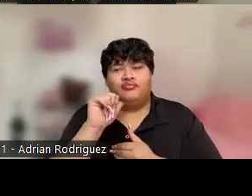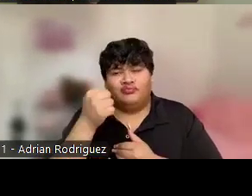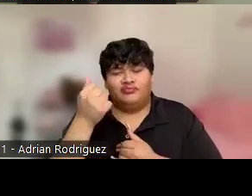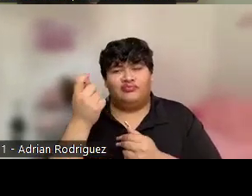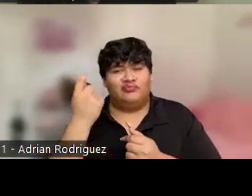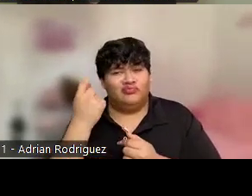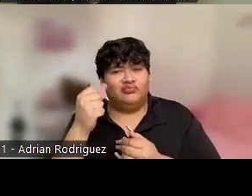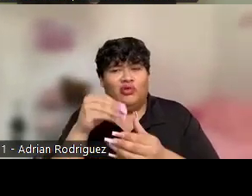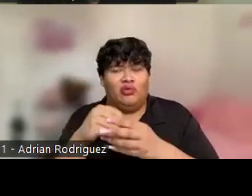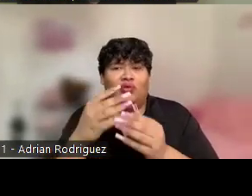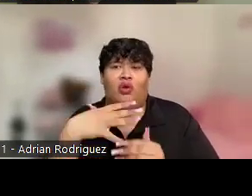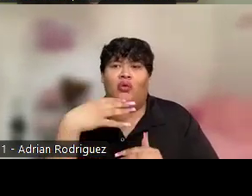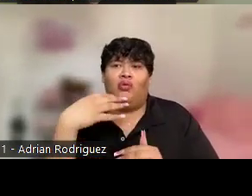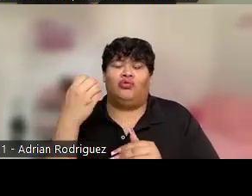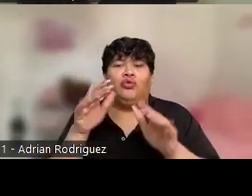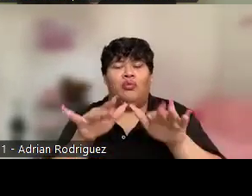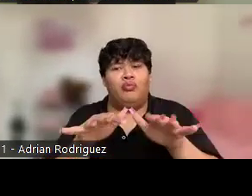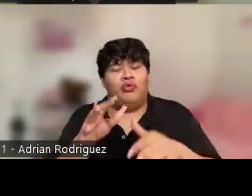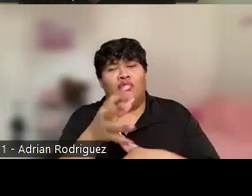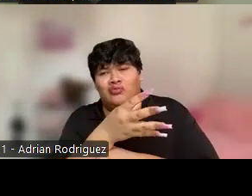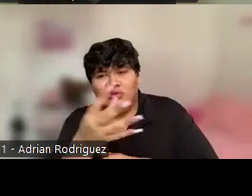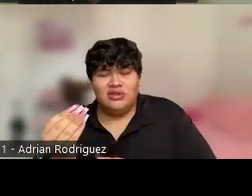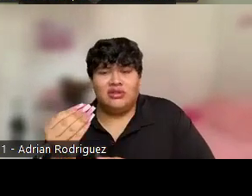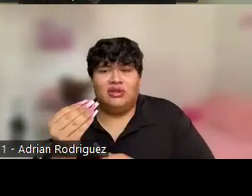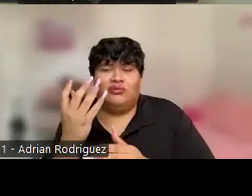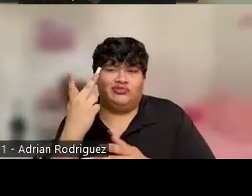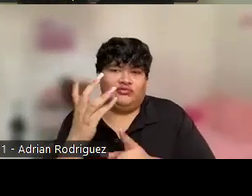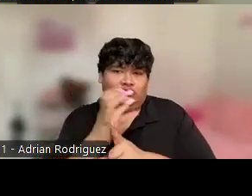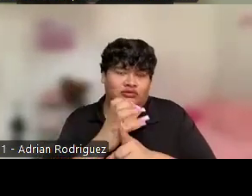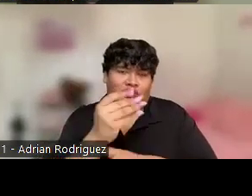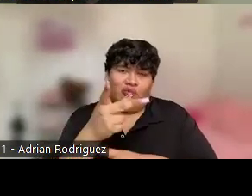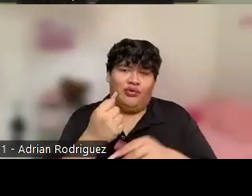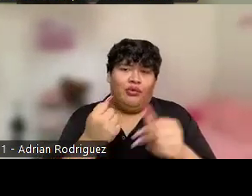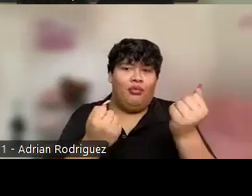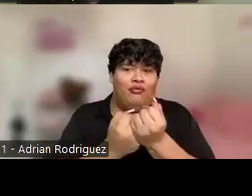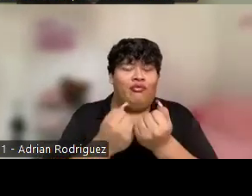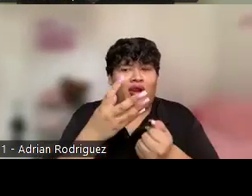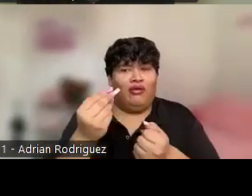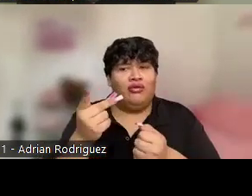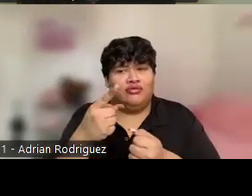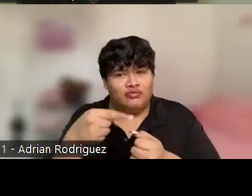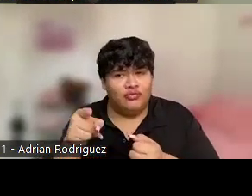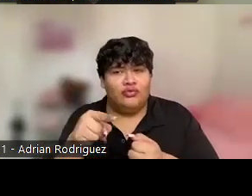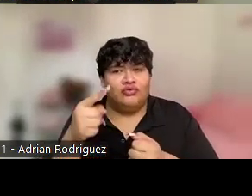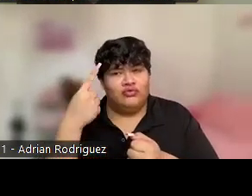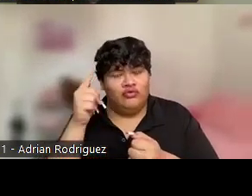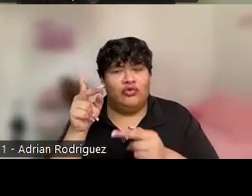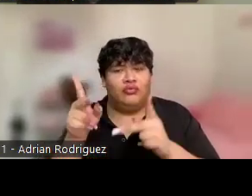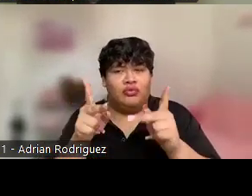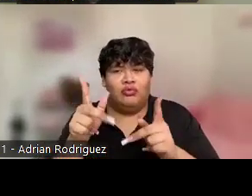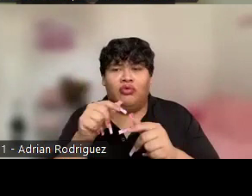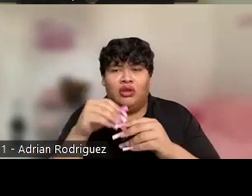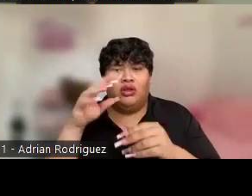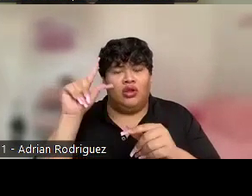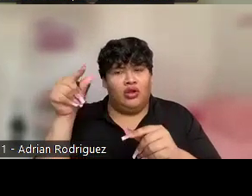increase in elder abuse and neglect that we have observed and provide a structural change that supports vulnerable victims and the